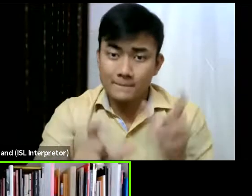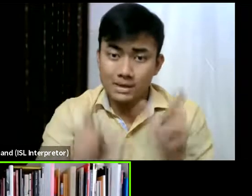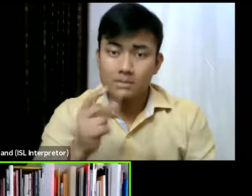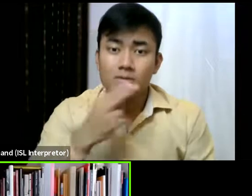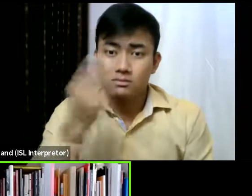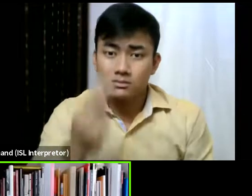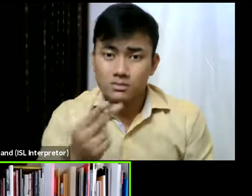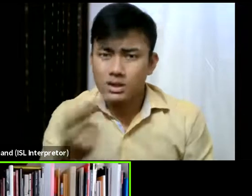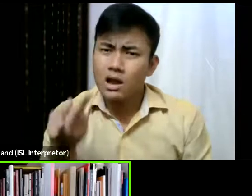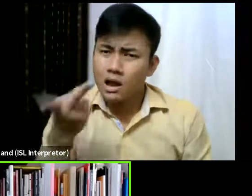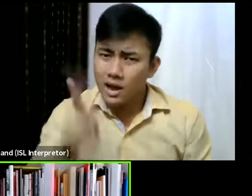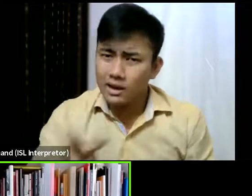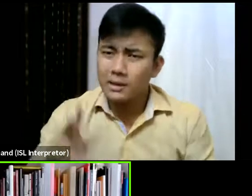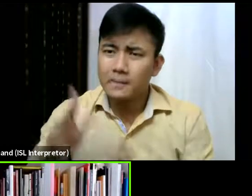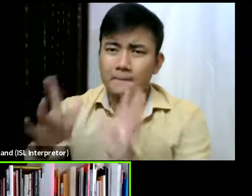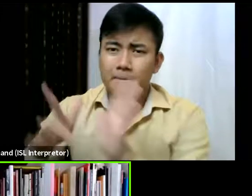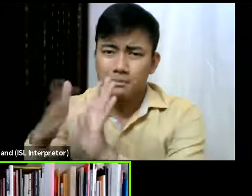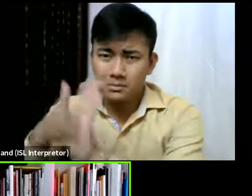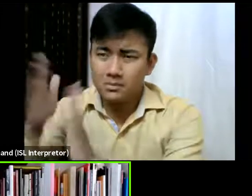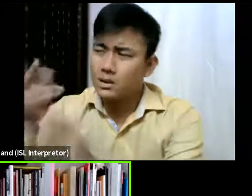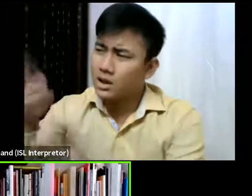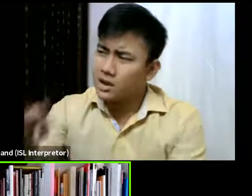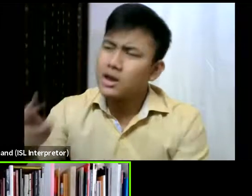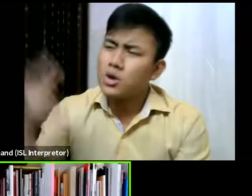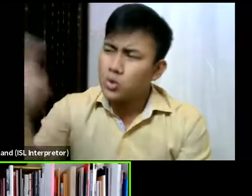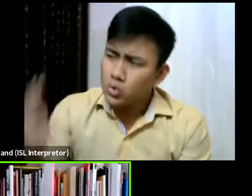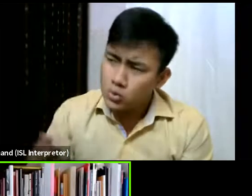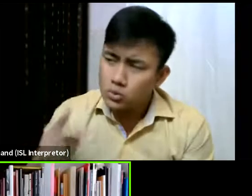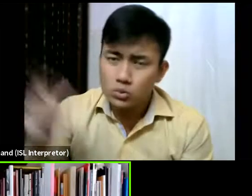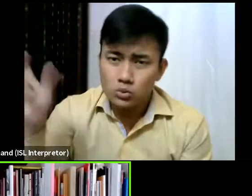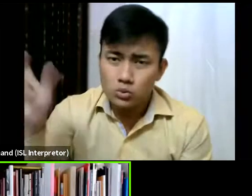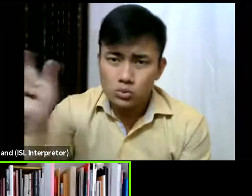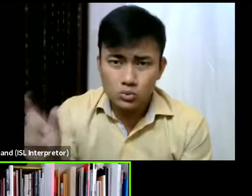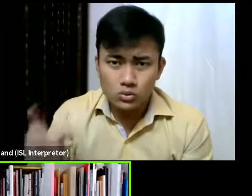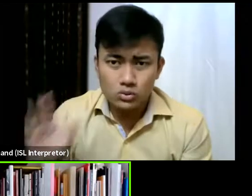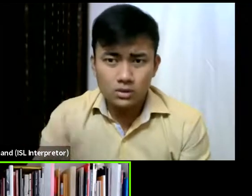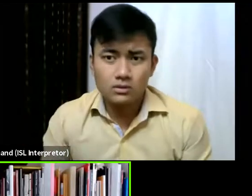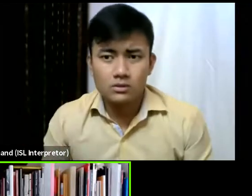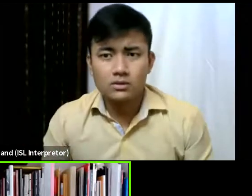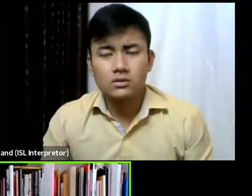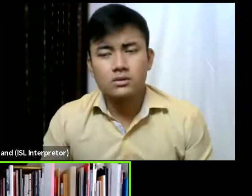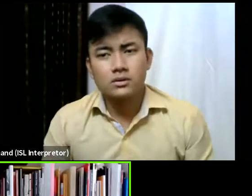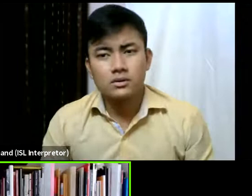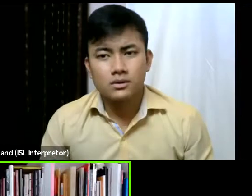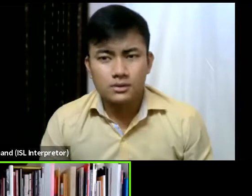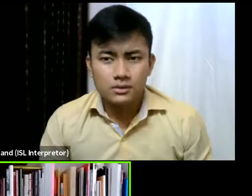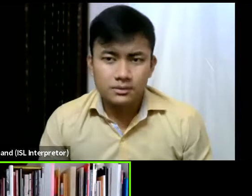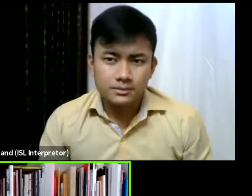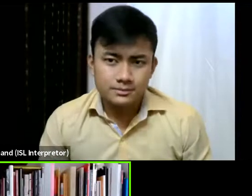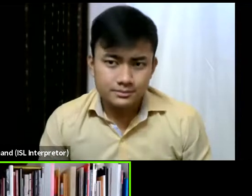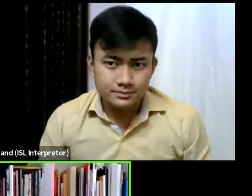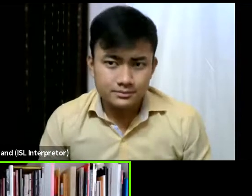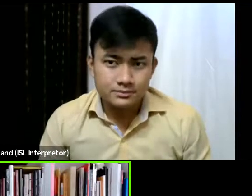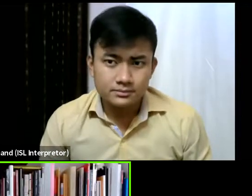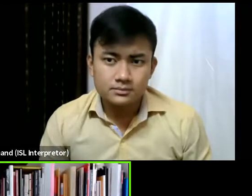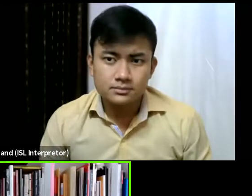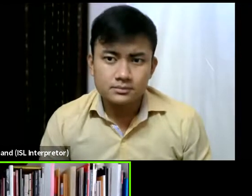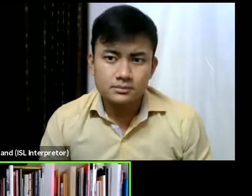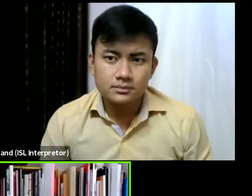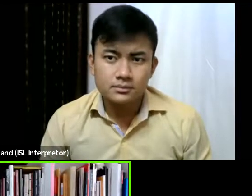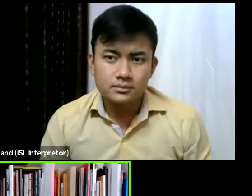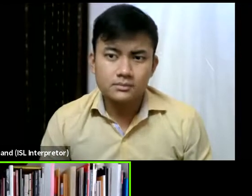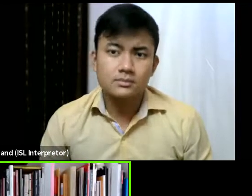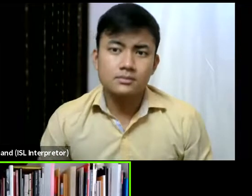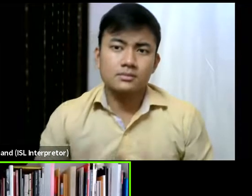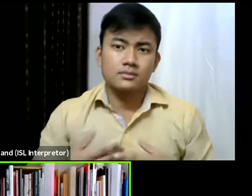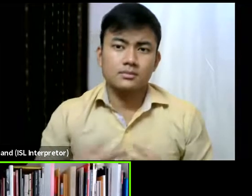hang out or to turn them into exhibition spaces, most famously, pardon me, Gordon Matta